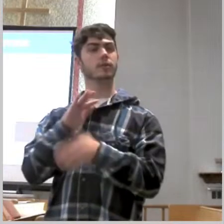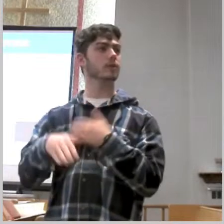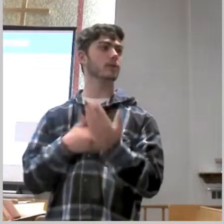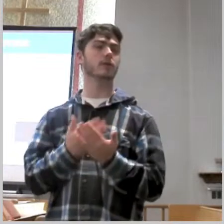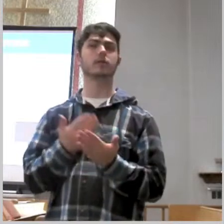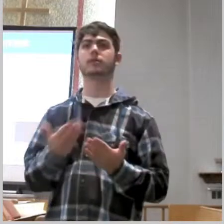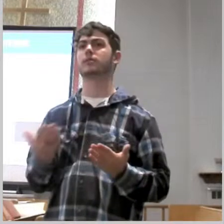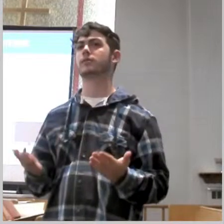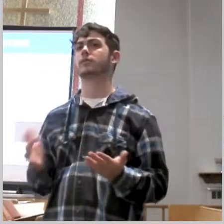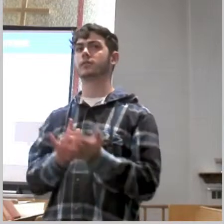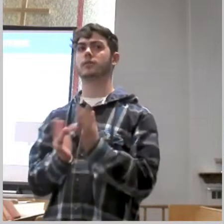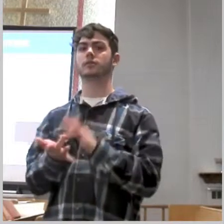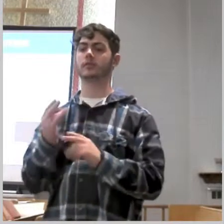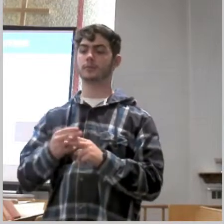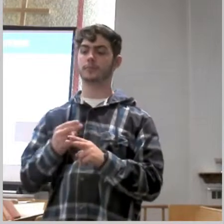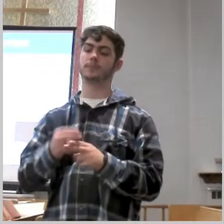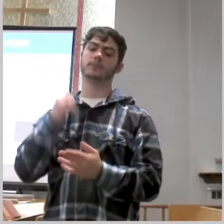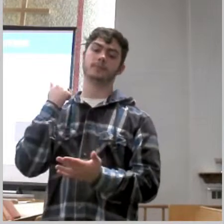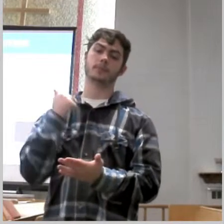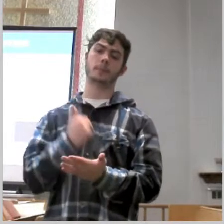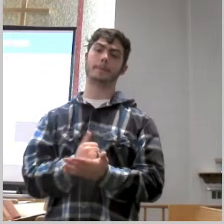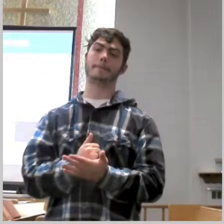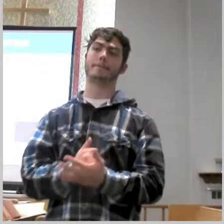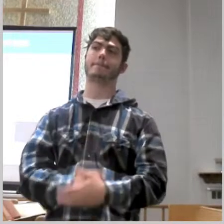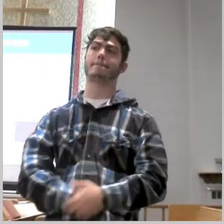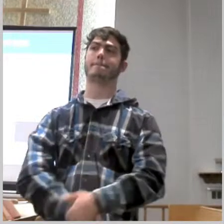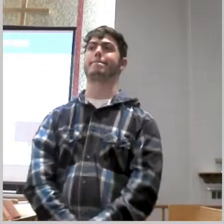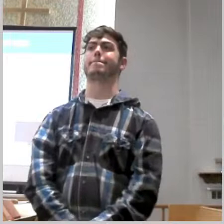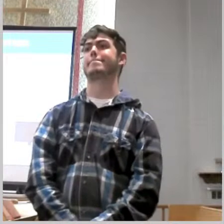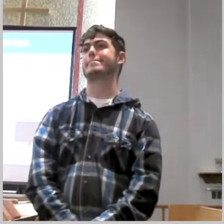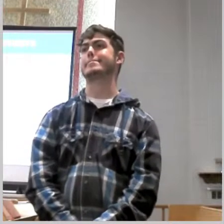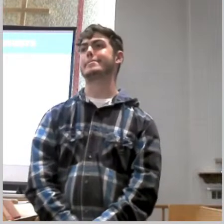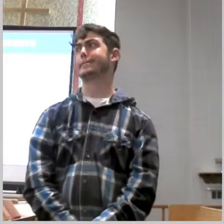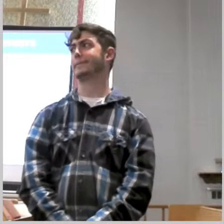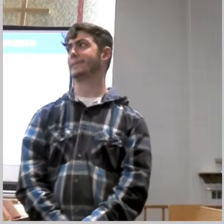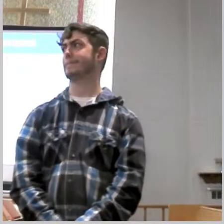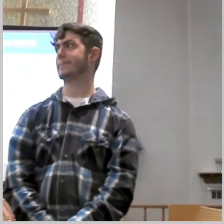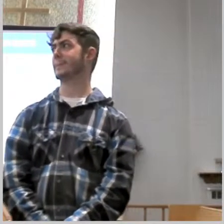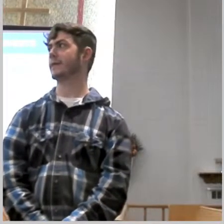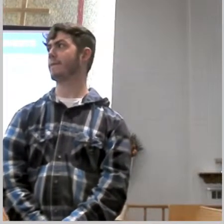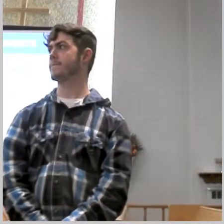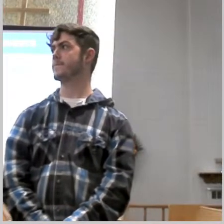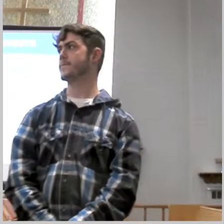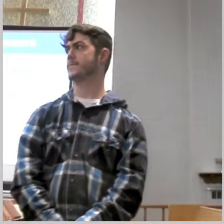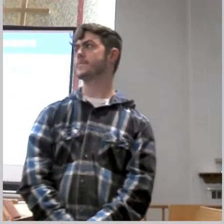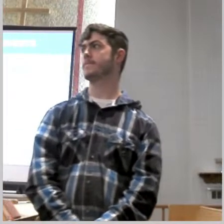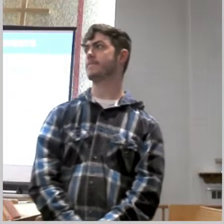in the name of your Son, Jesus Christ. Amen.